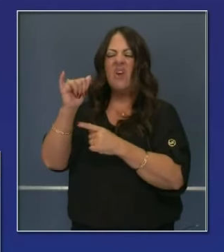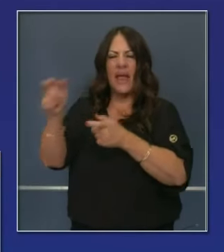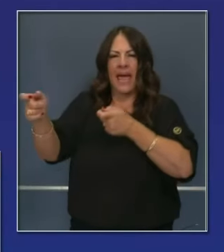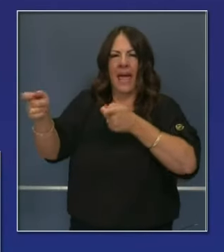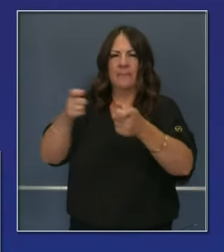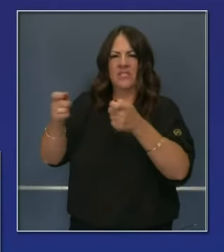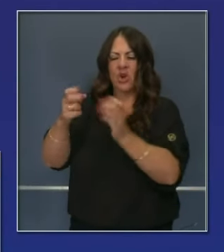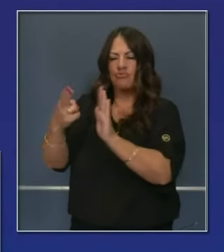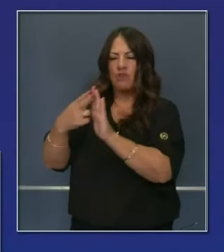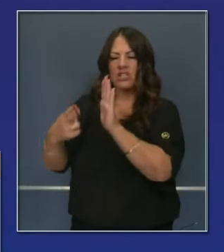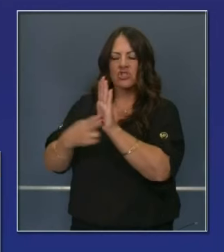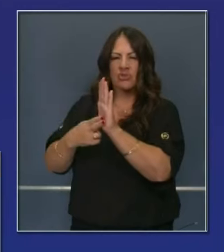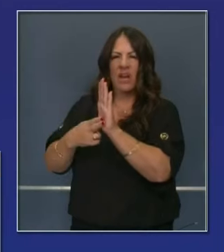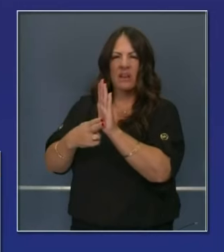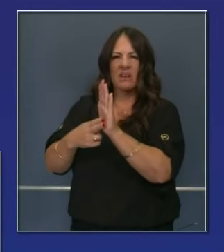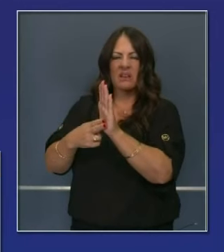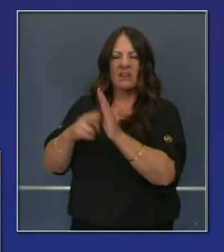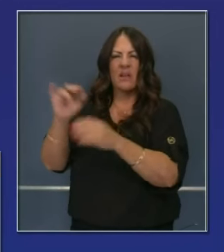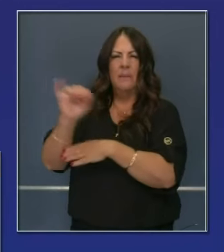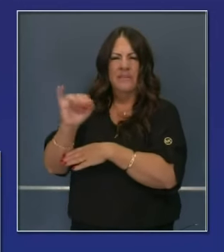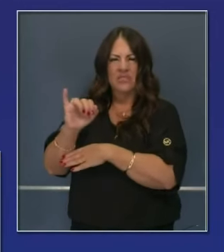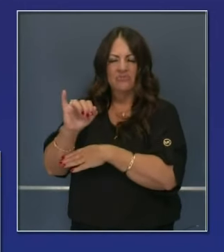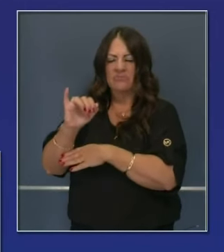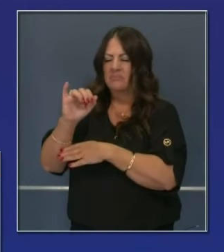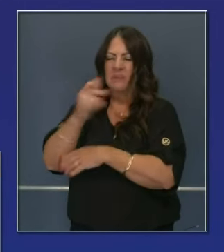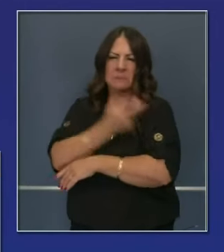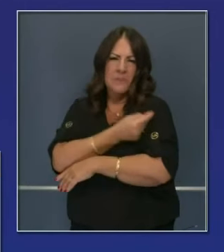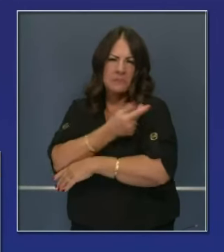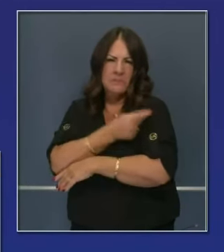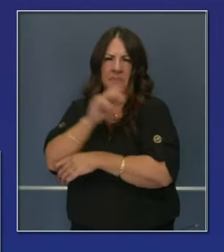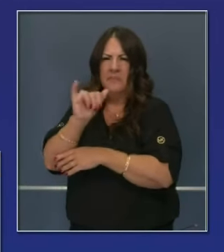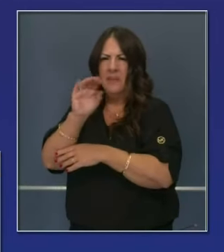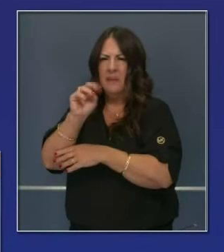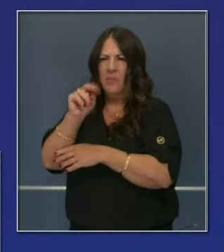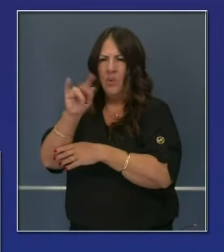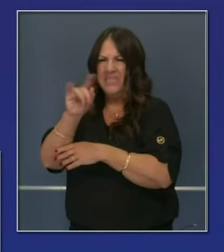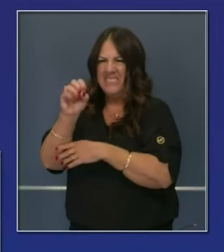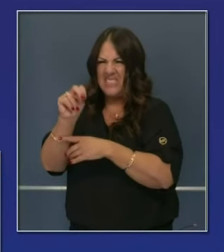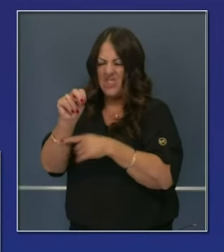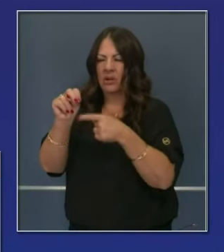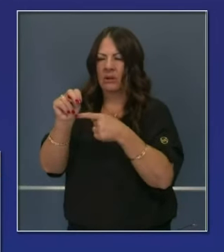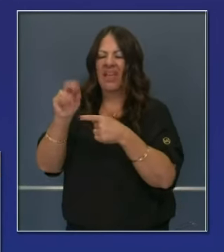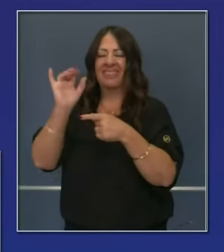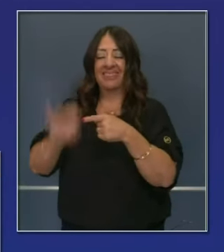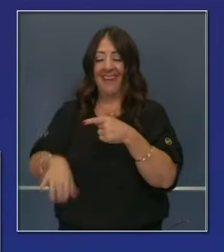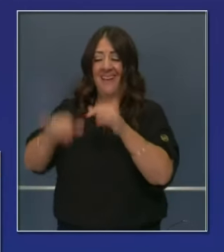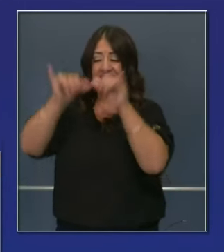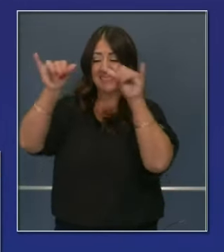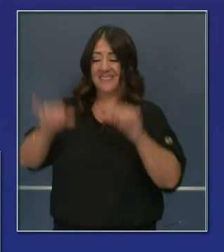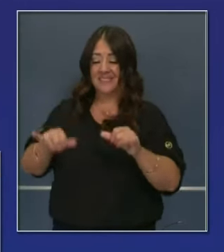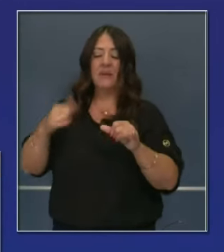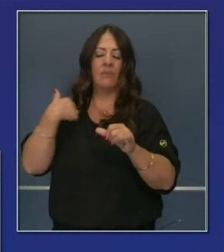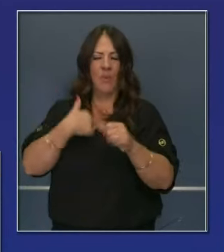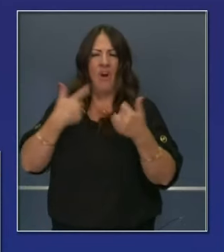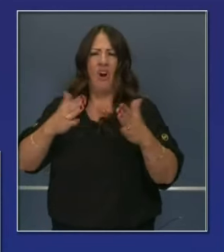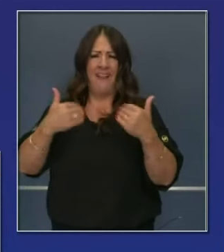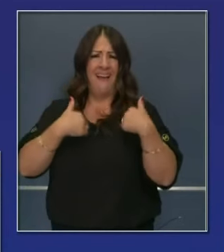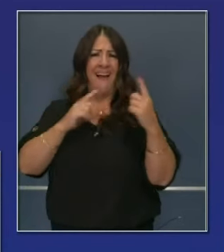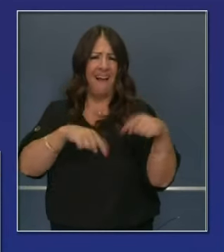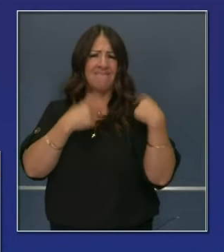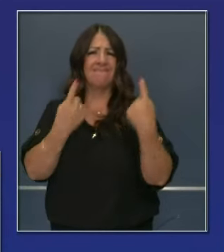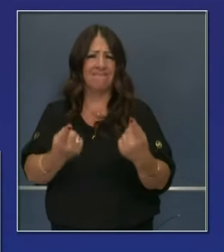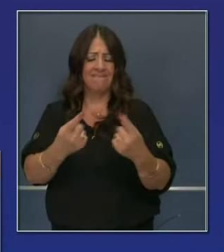I'll remind you, the immunizations that we're already doing are substantial in this state, significant. Just the flu, again,